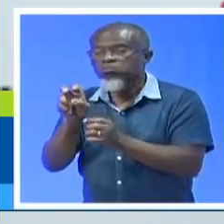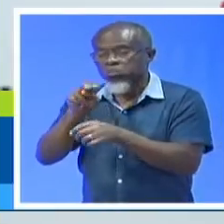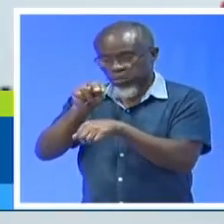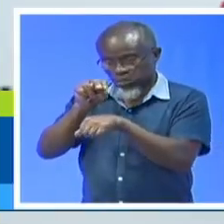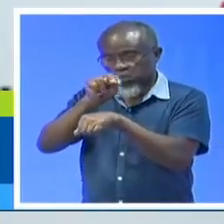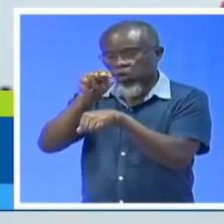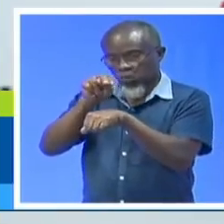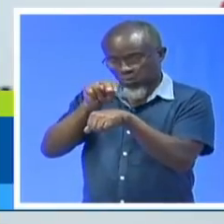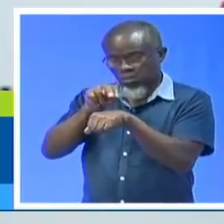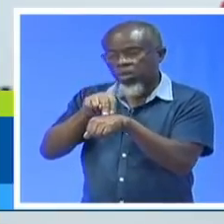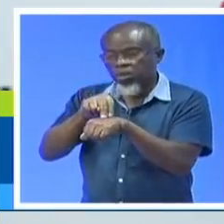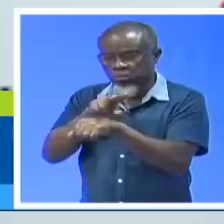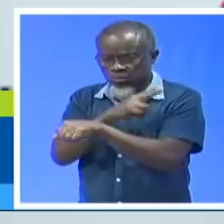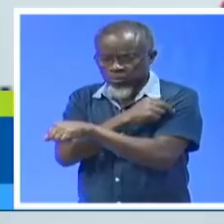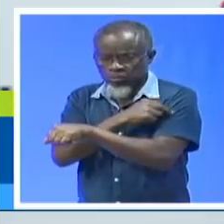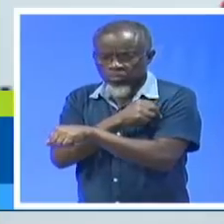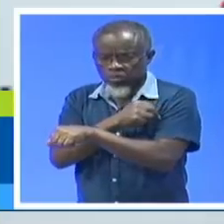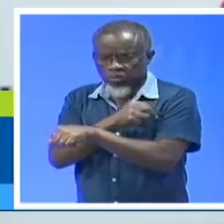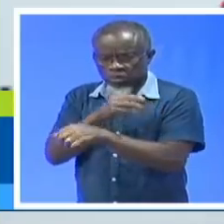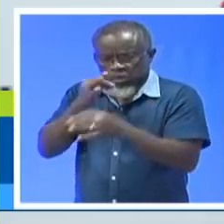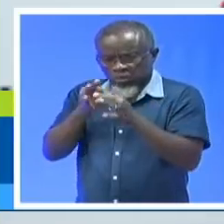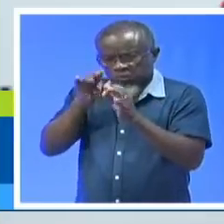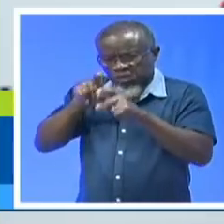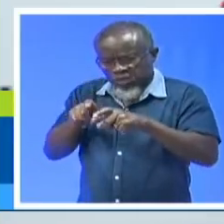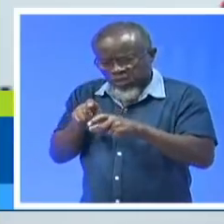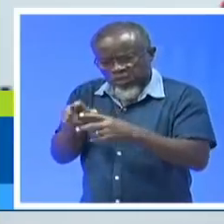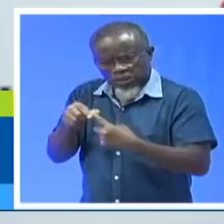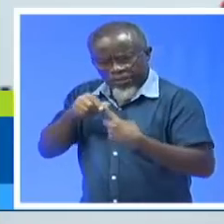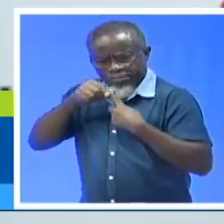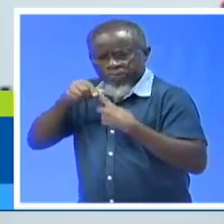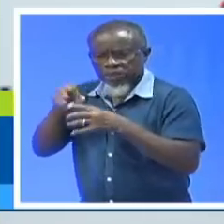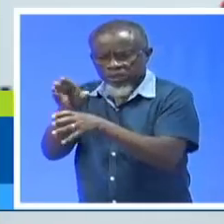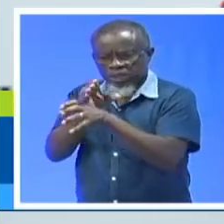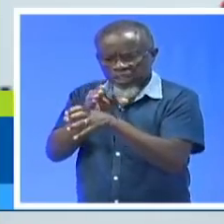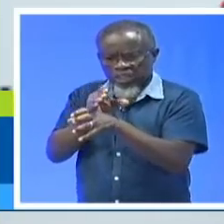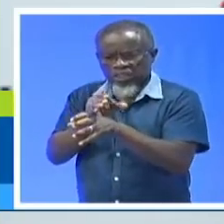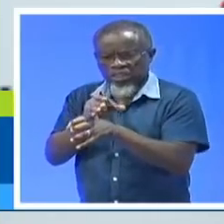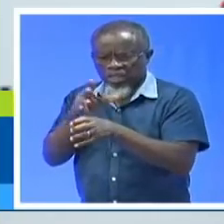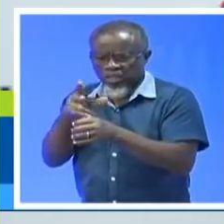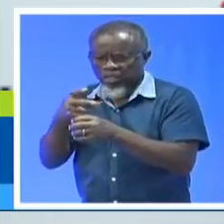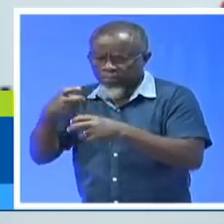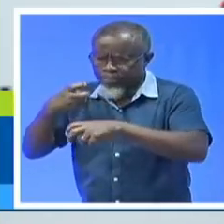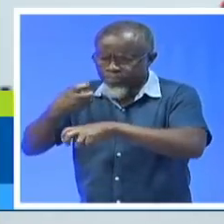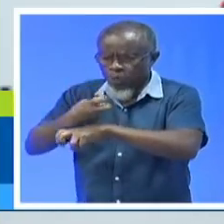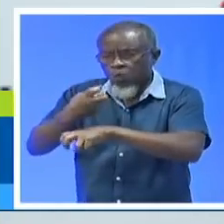needs specialist care like orthopedics or some other condition.